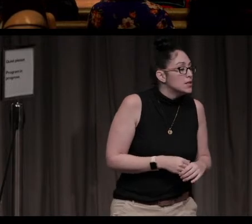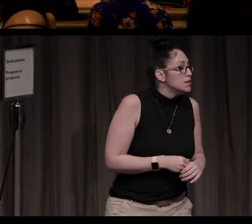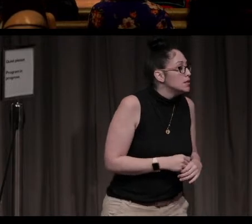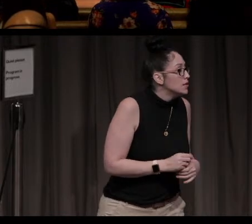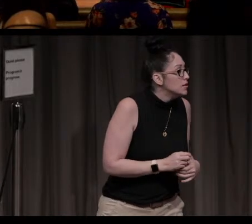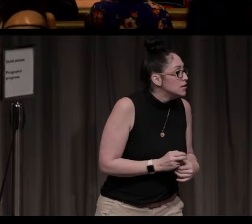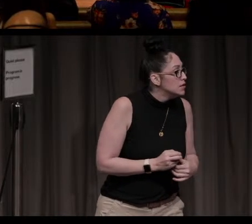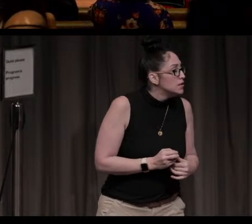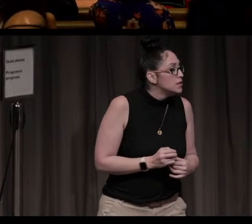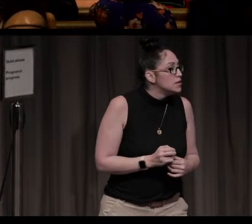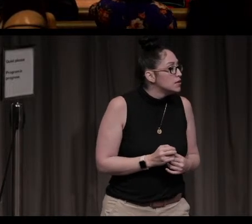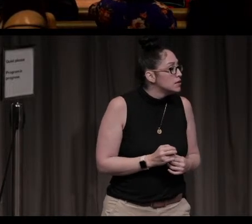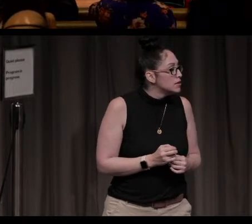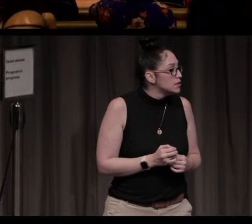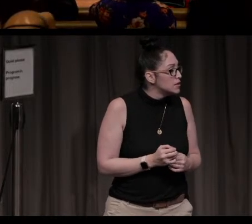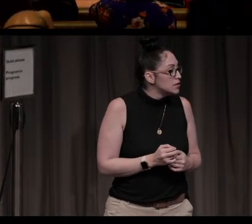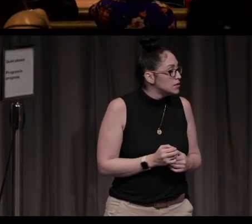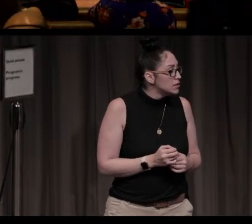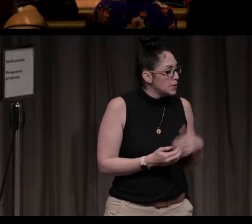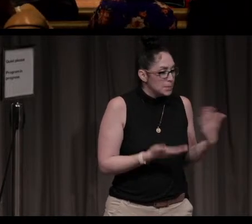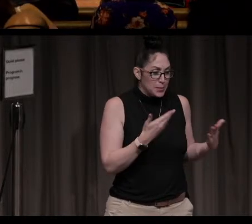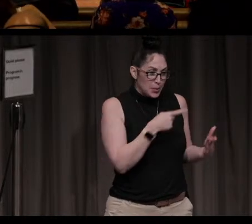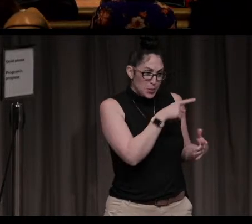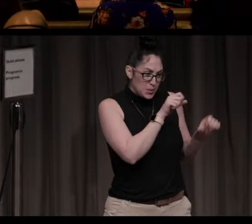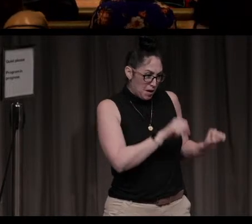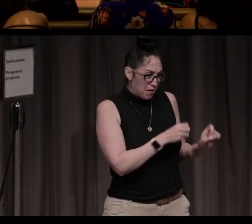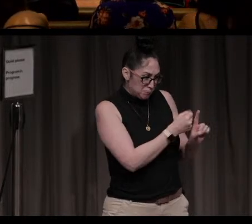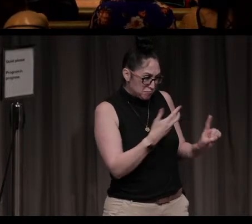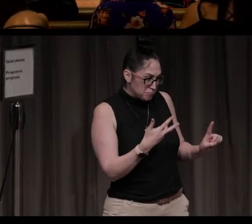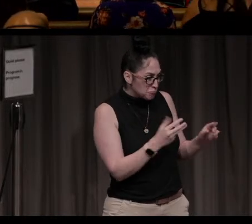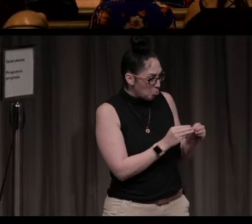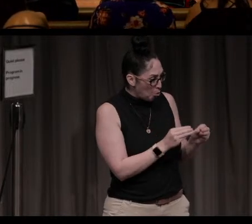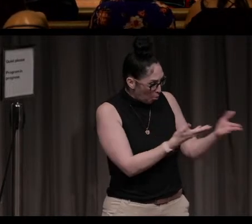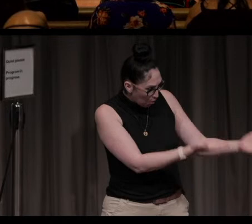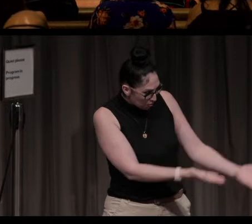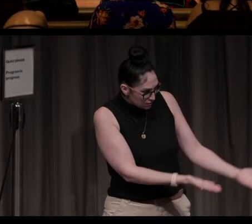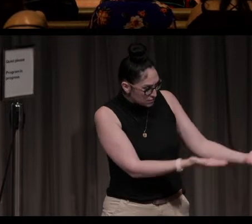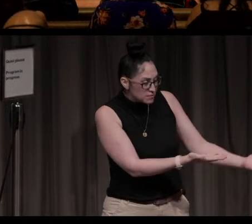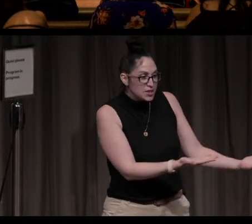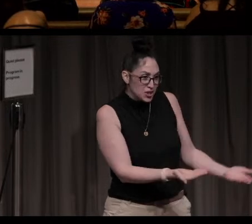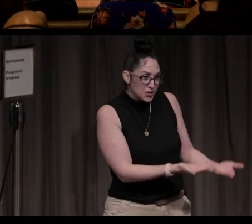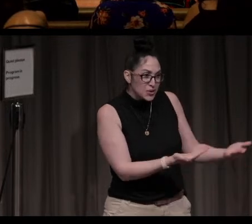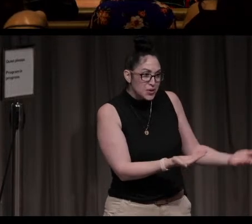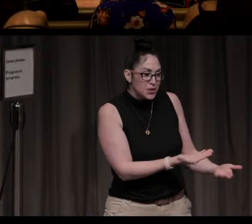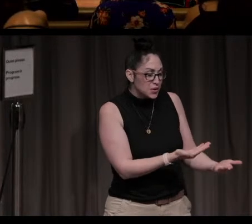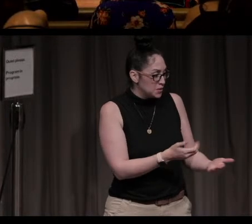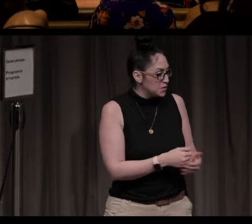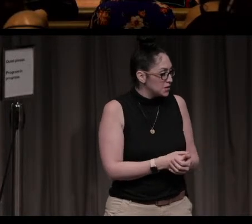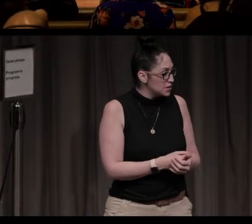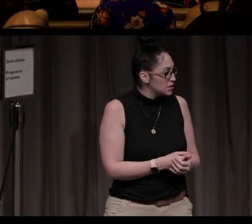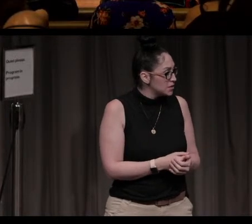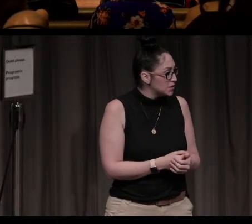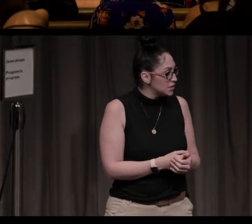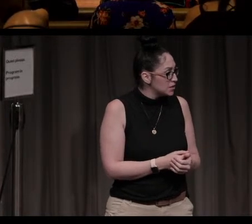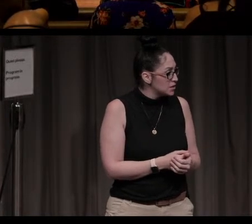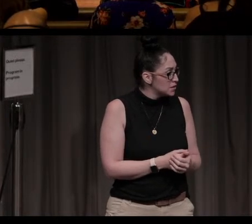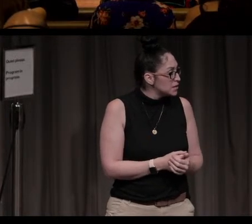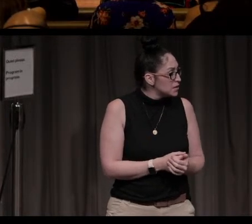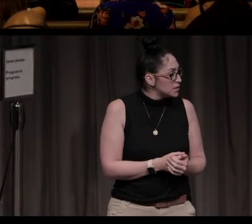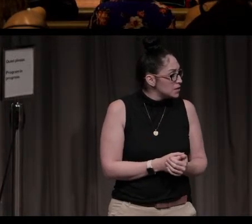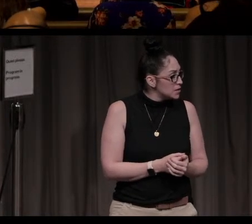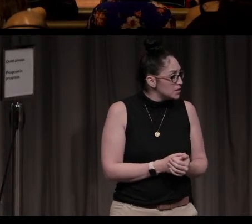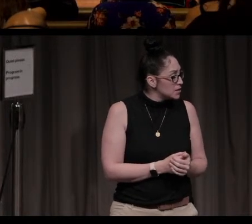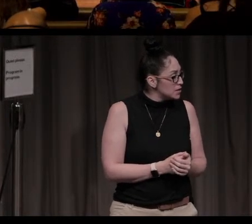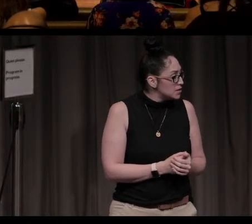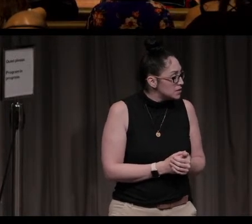like maybe you can touch upon what we have here, because you mentioned, you